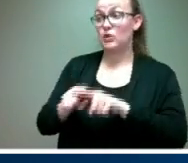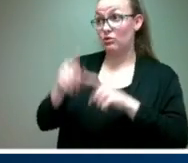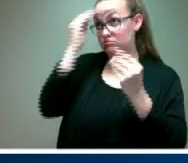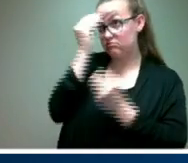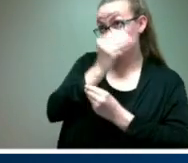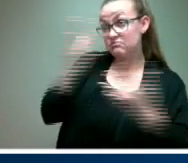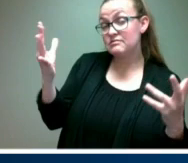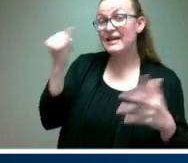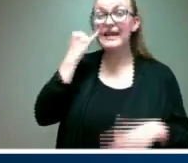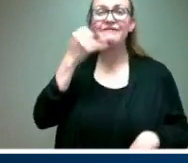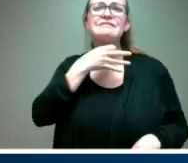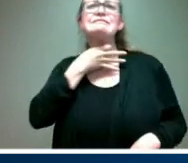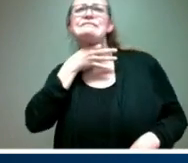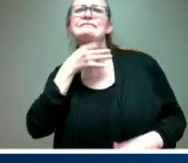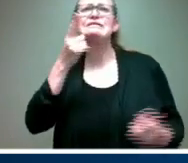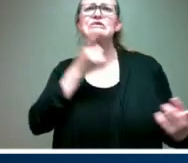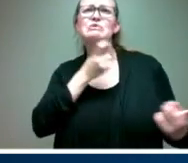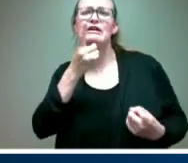for the city, I am